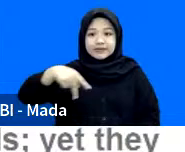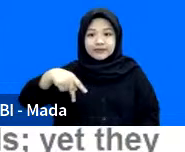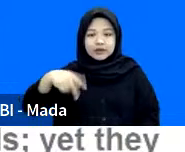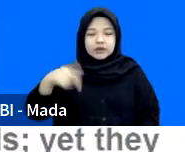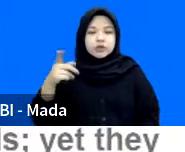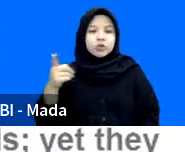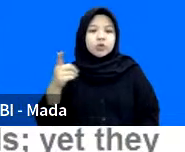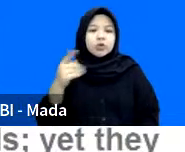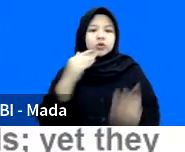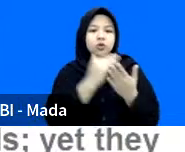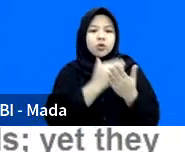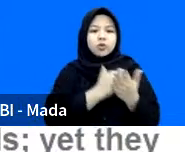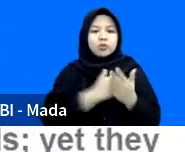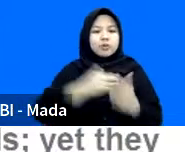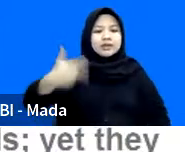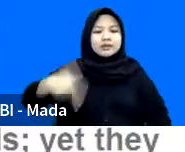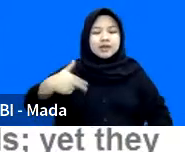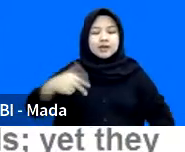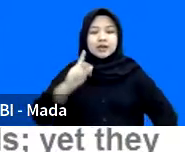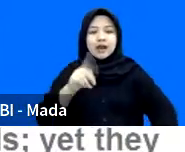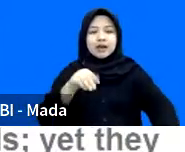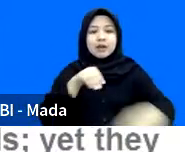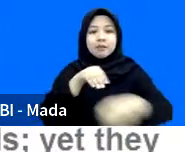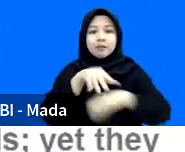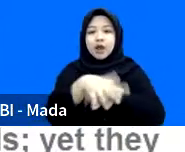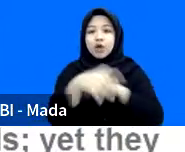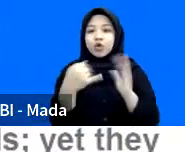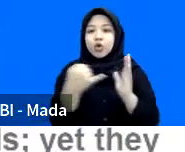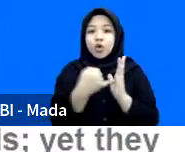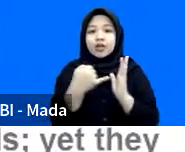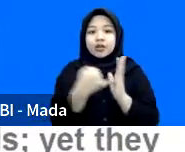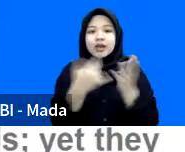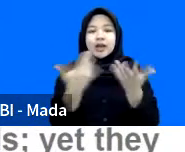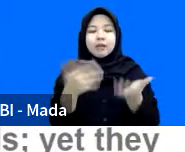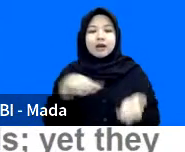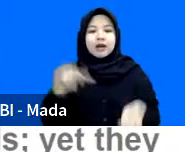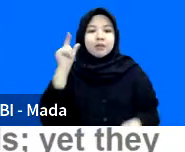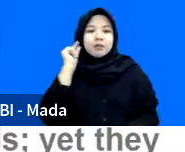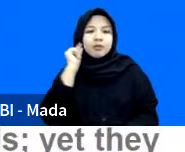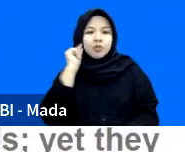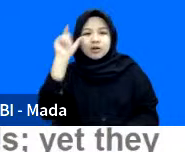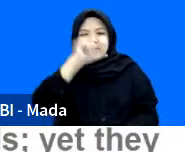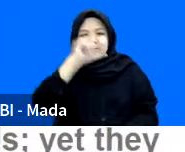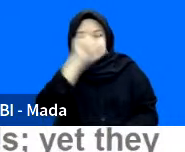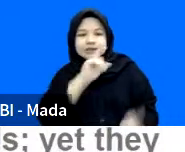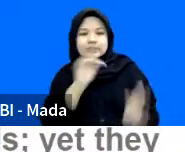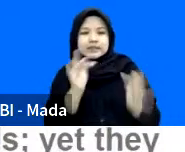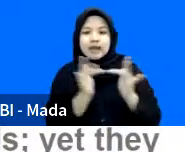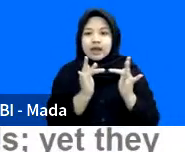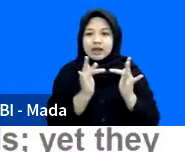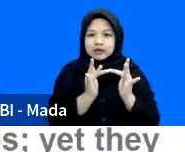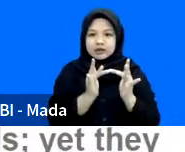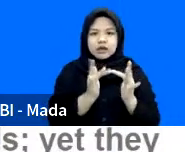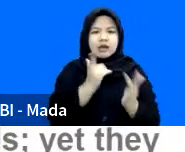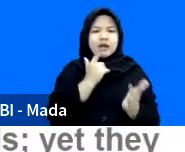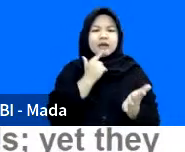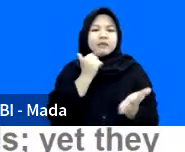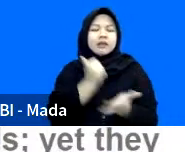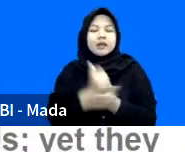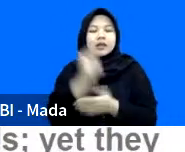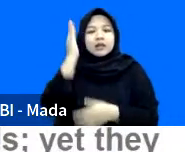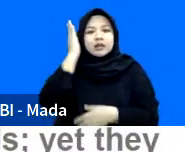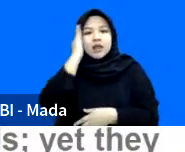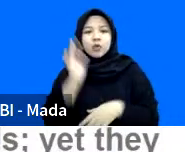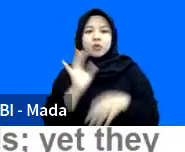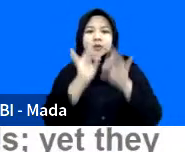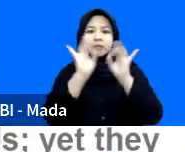content girls seek and are offered online. So it's very important to be aware of some of these barriers. And when we're